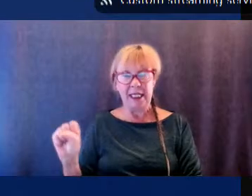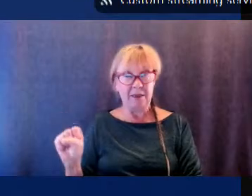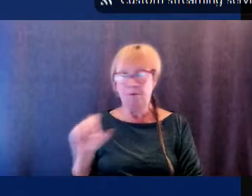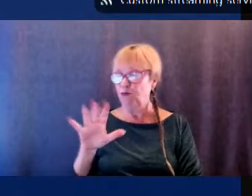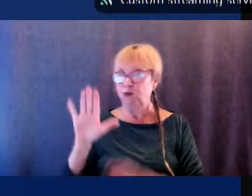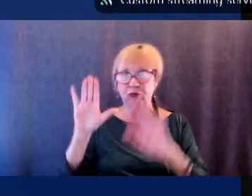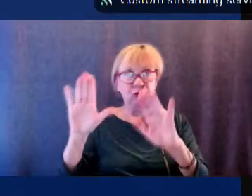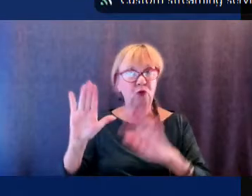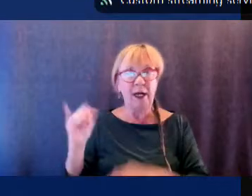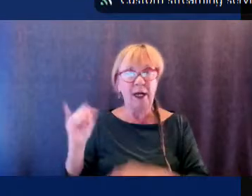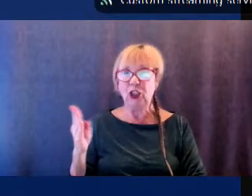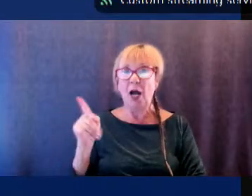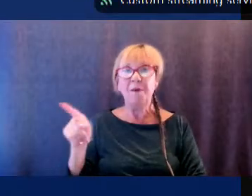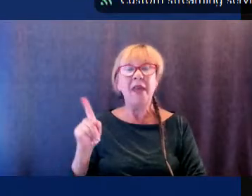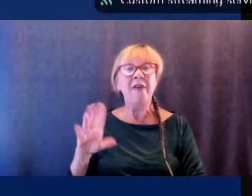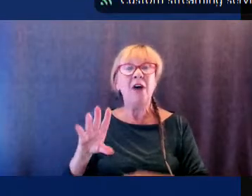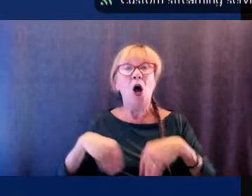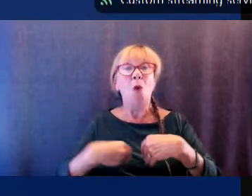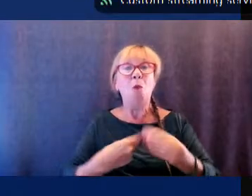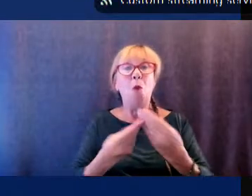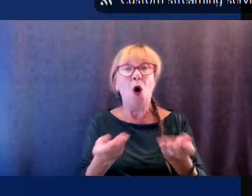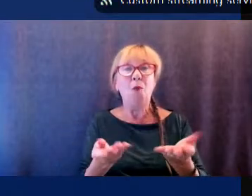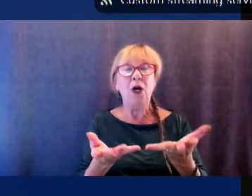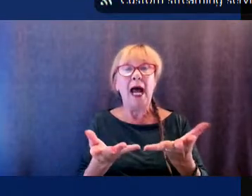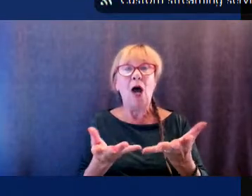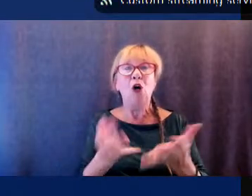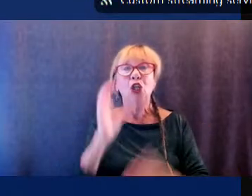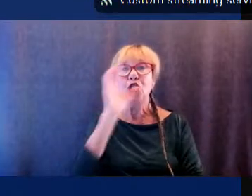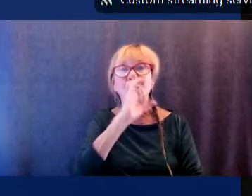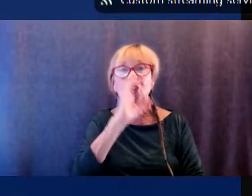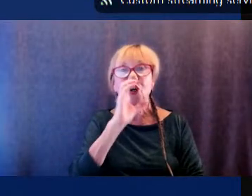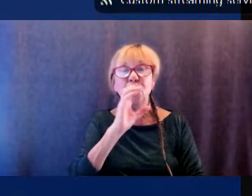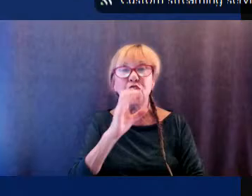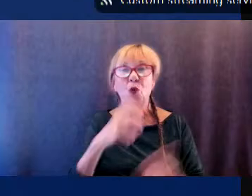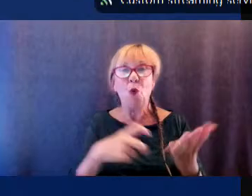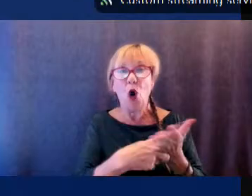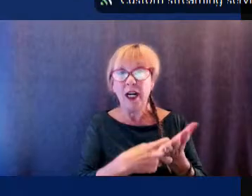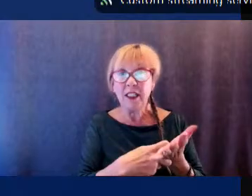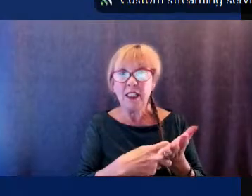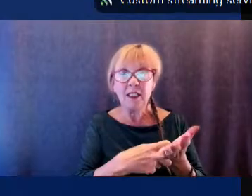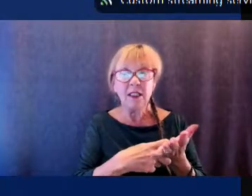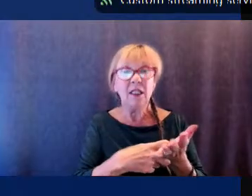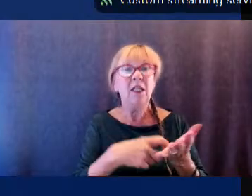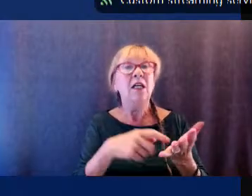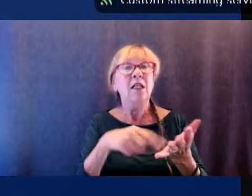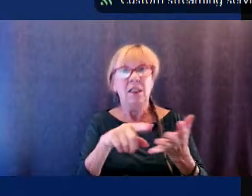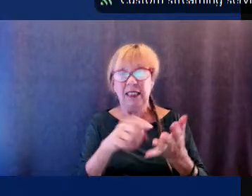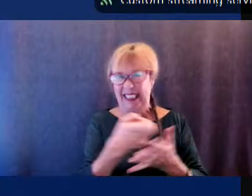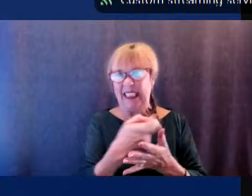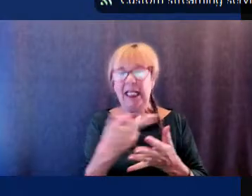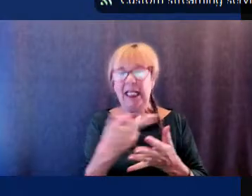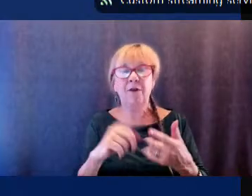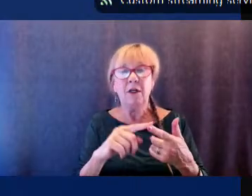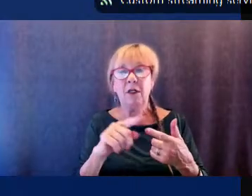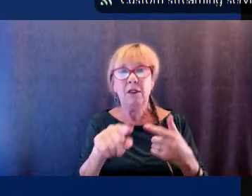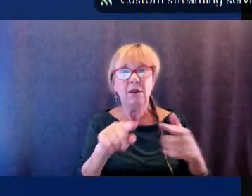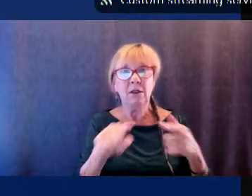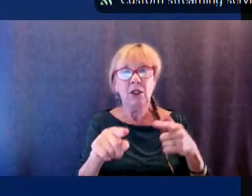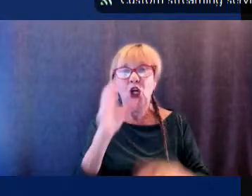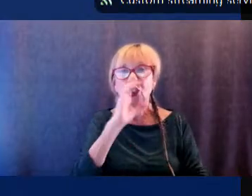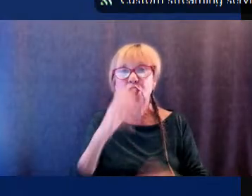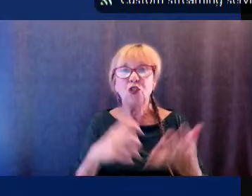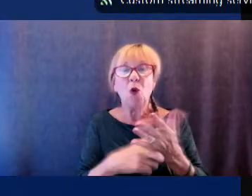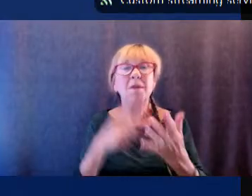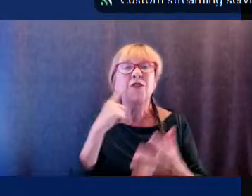and even outside of the county. We've executed several search warrants for